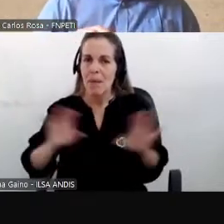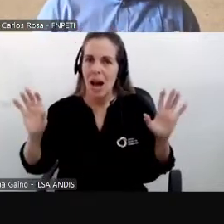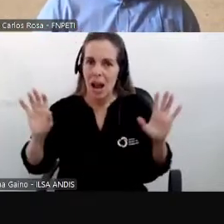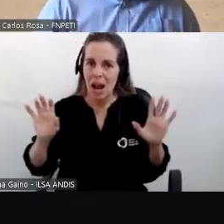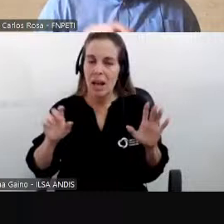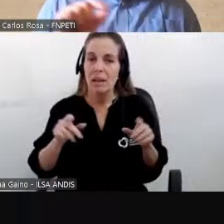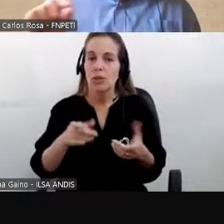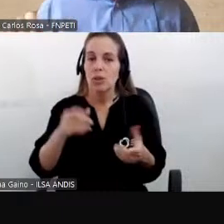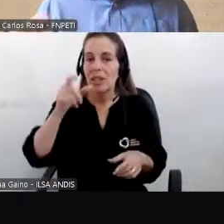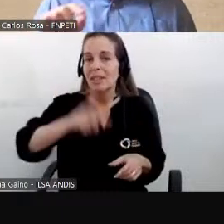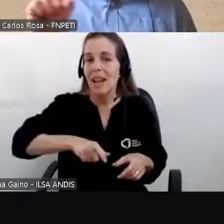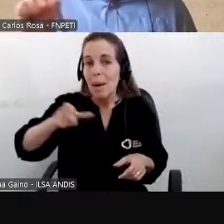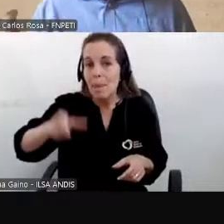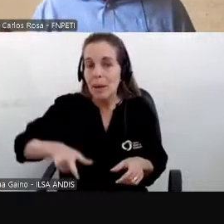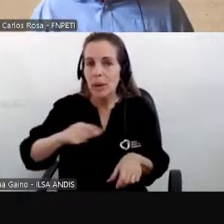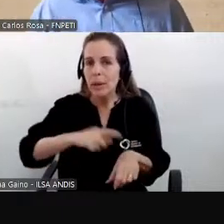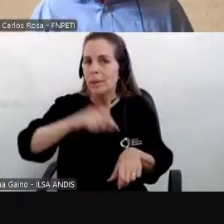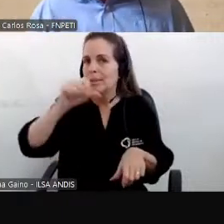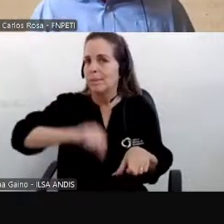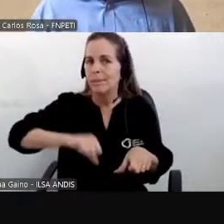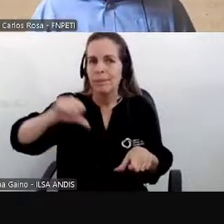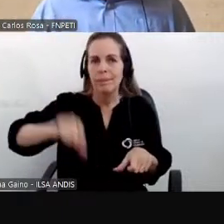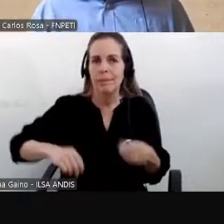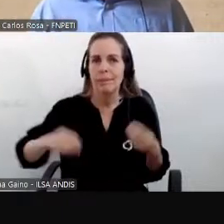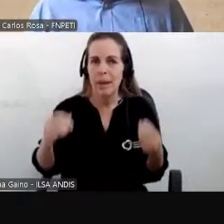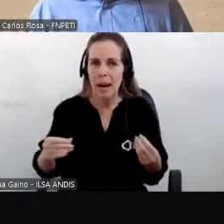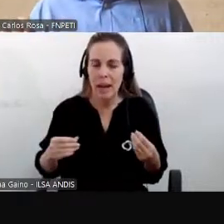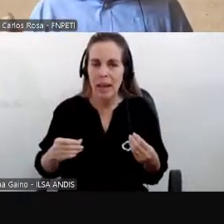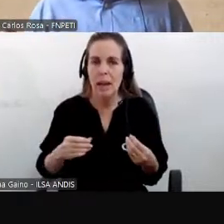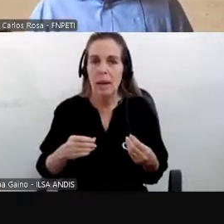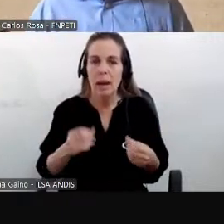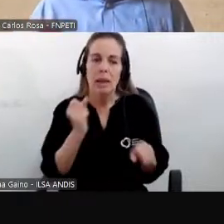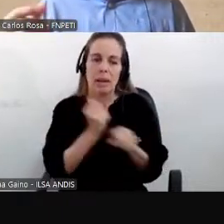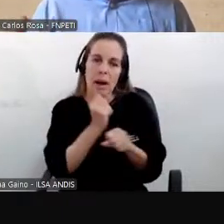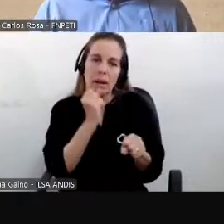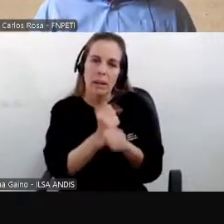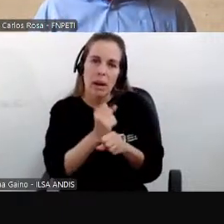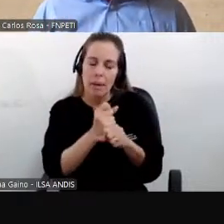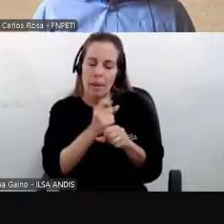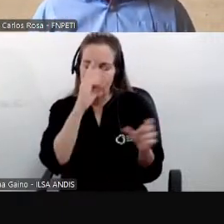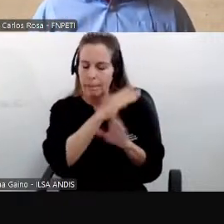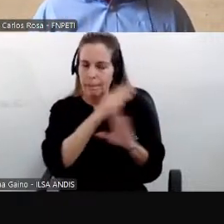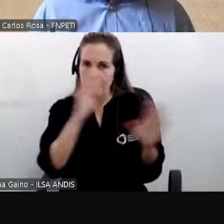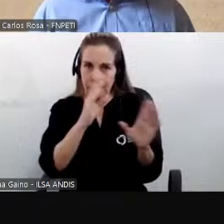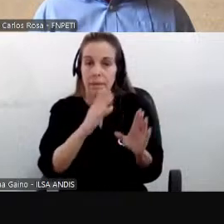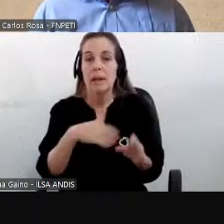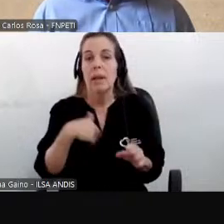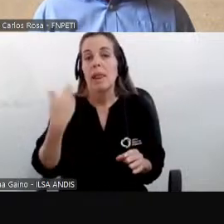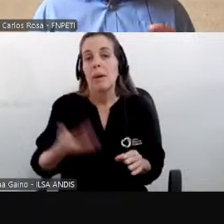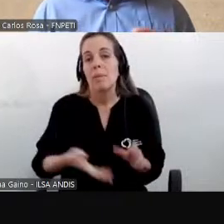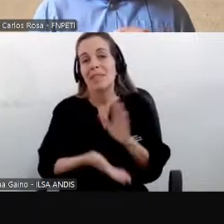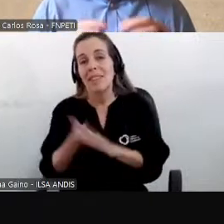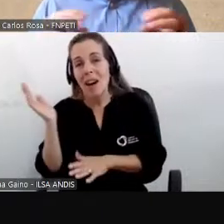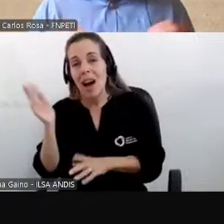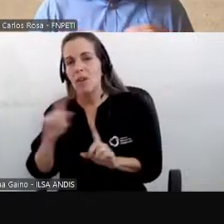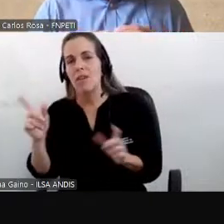conditions, and does not give the person enough time for him or her to recover for